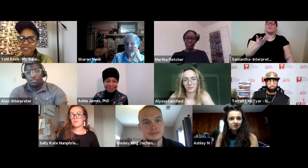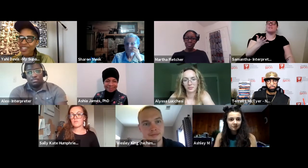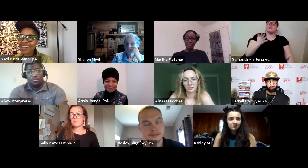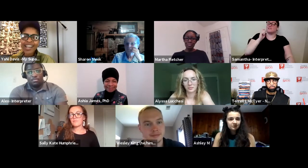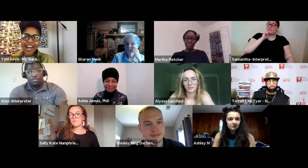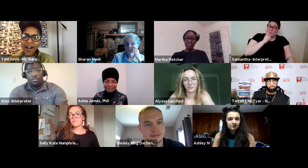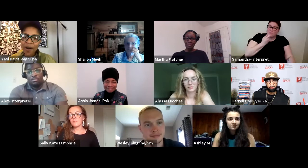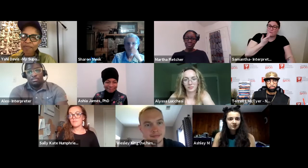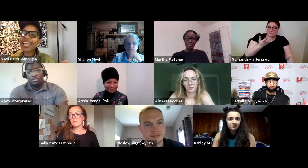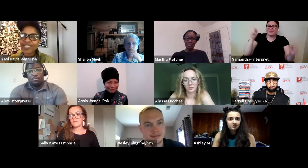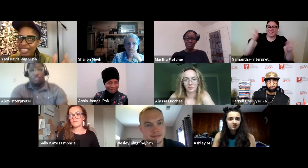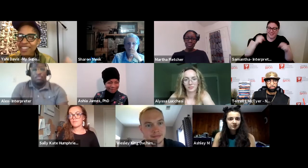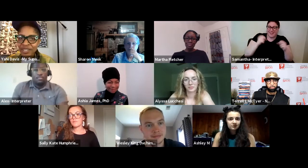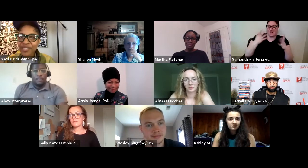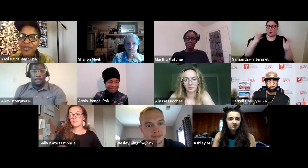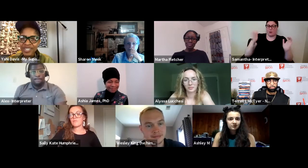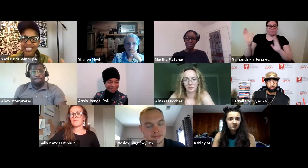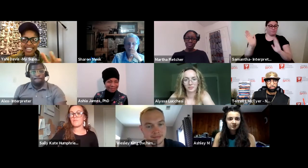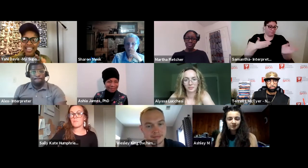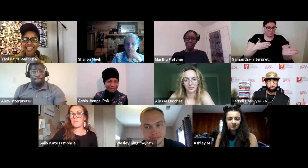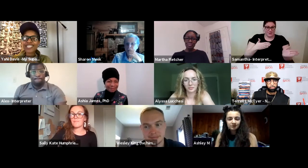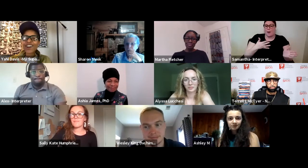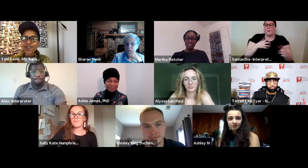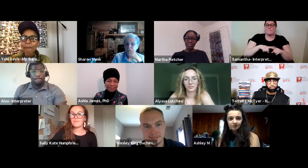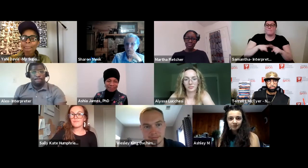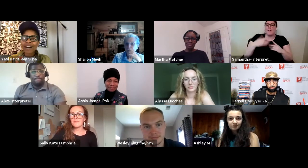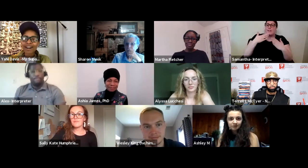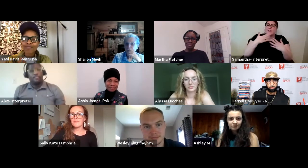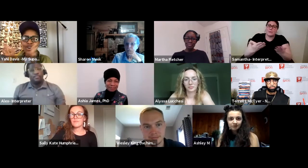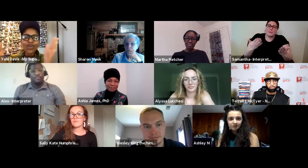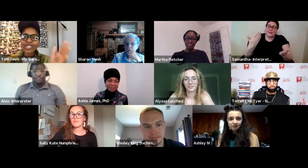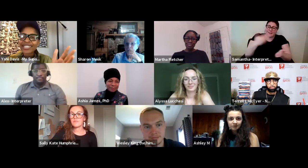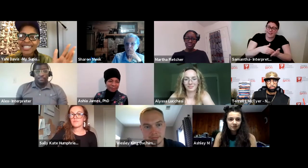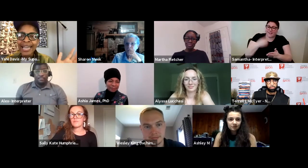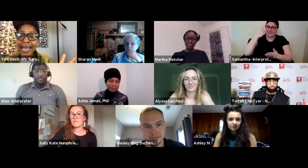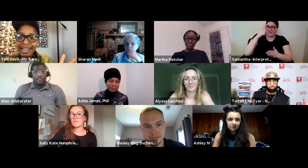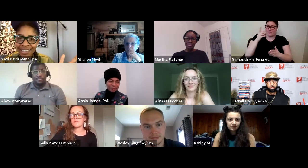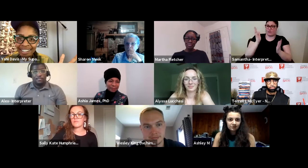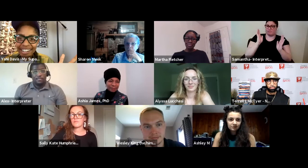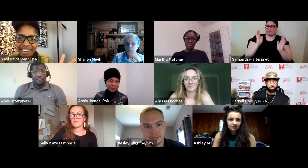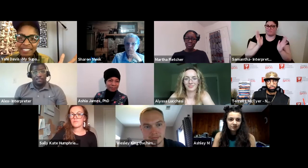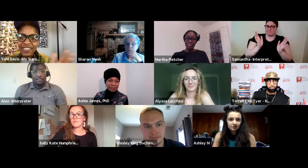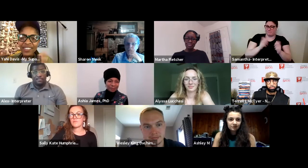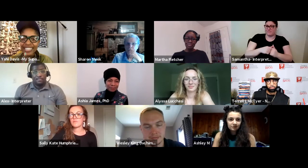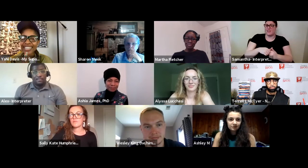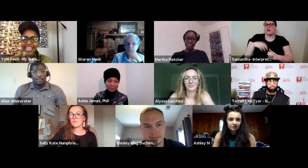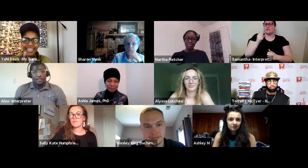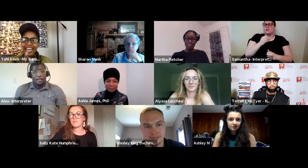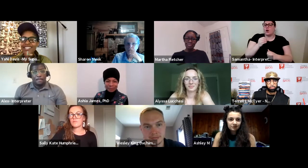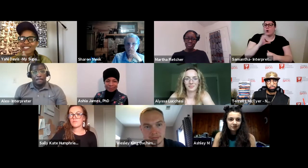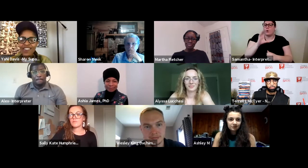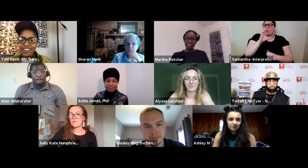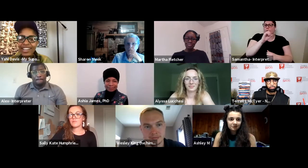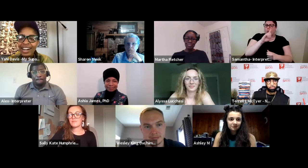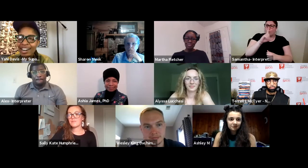and a pivot. Thank you again for your words. And so Kool and the Gang. Kool and the Gang